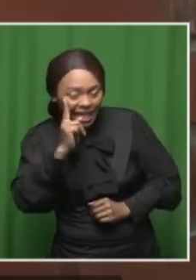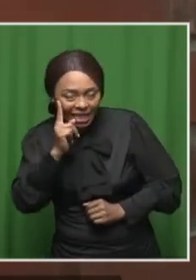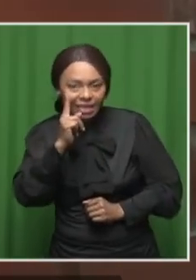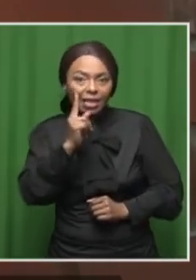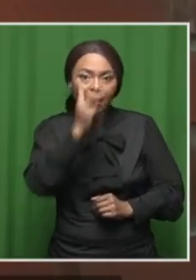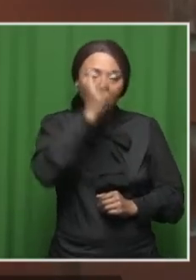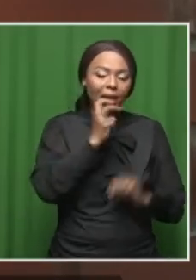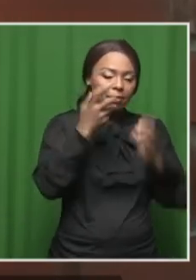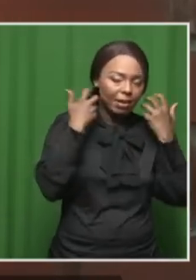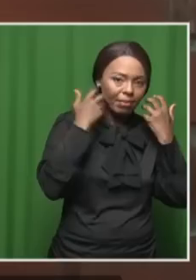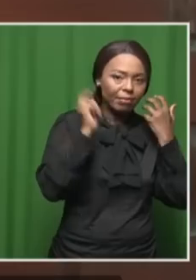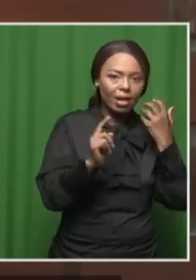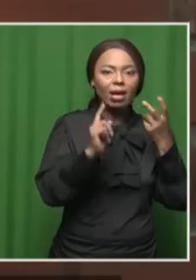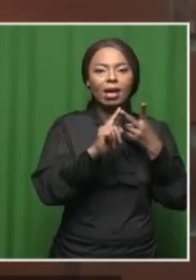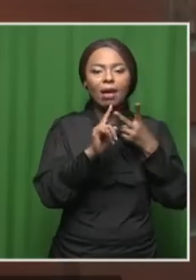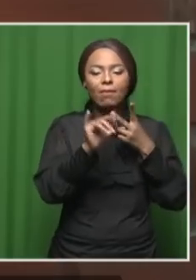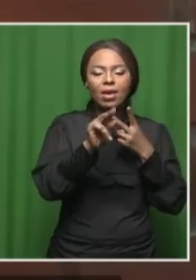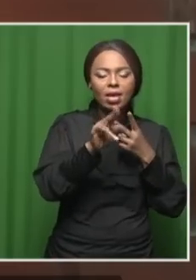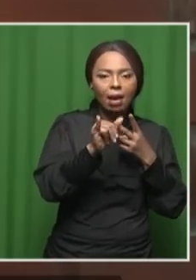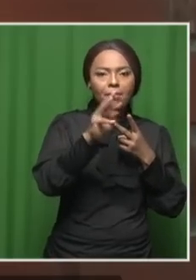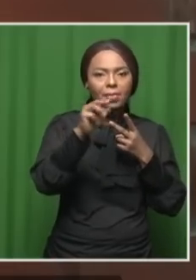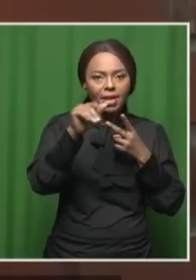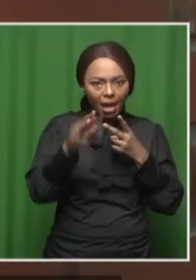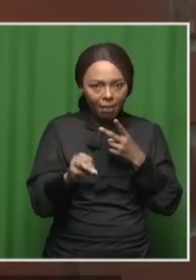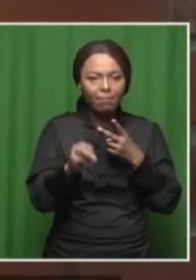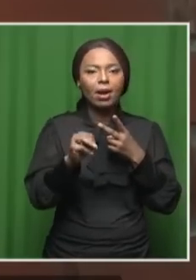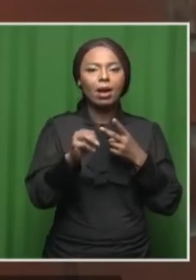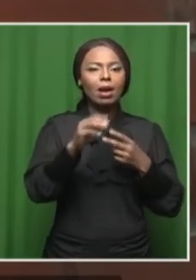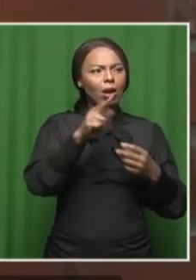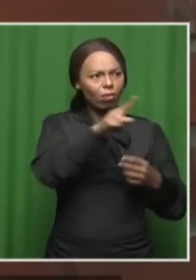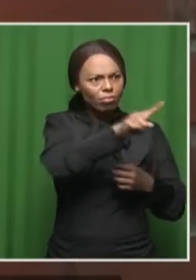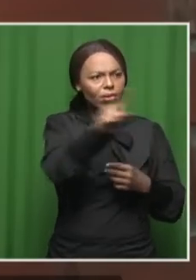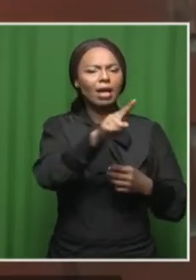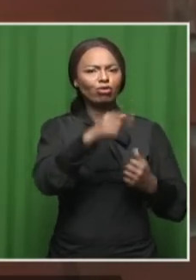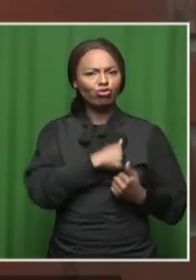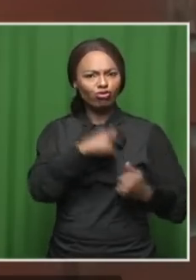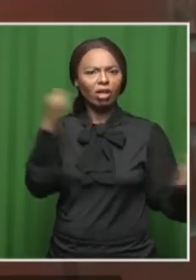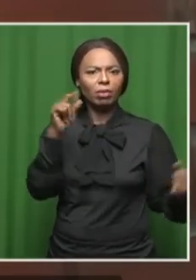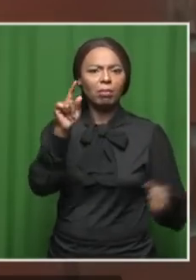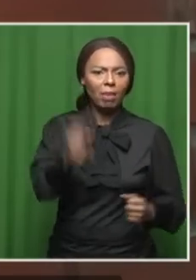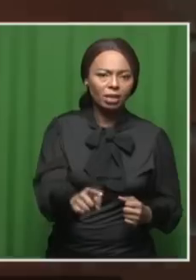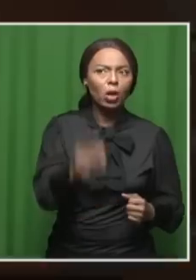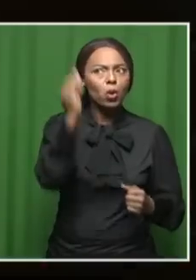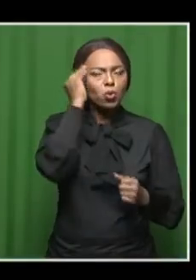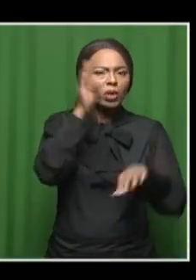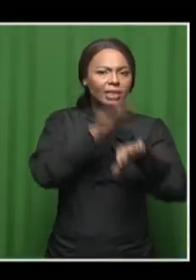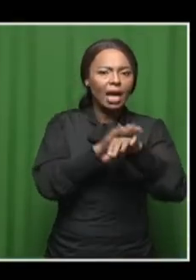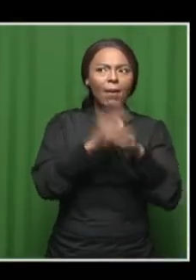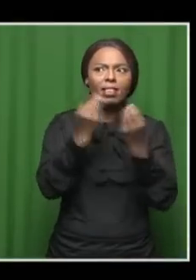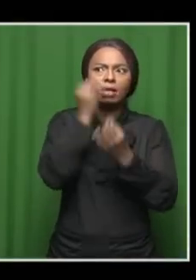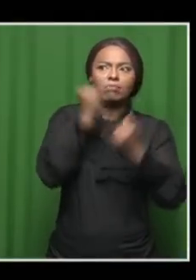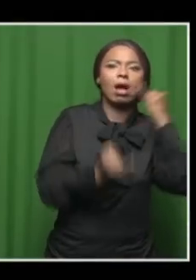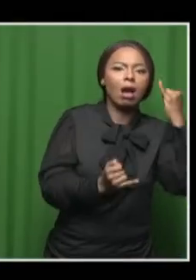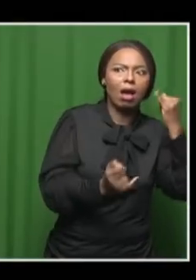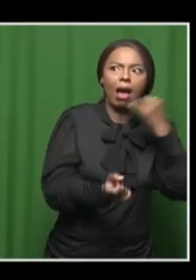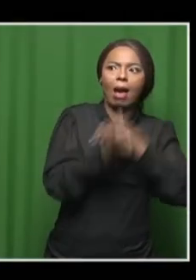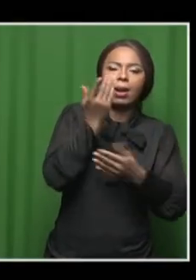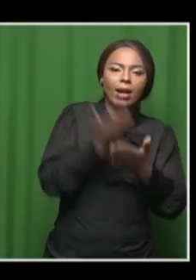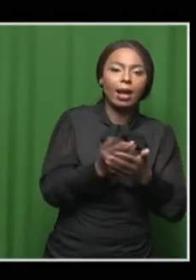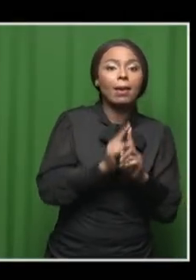our results. That's what we need. We want them to be transparent. We know that at times things would go wrong, but that's